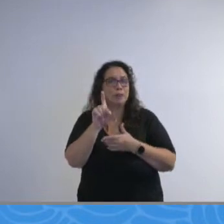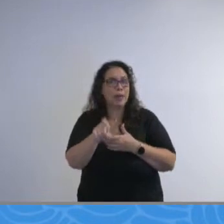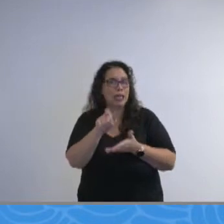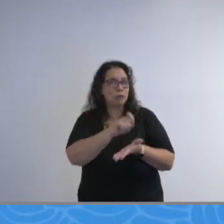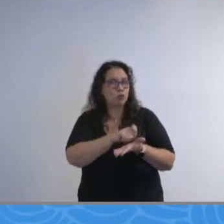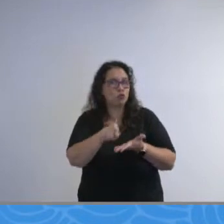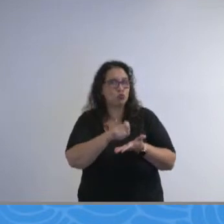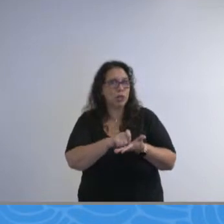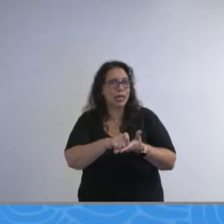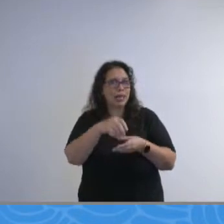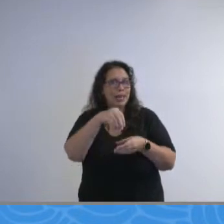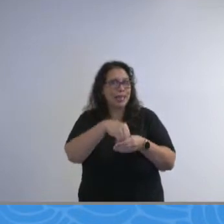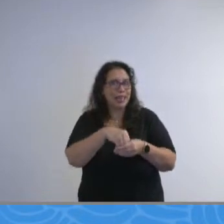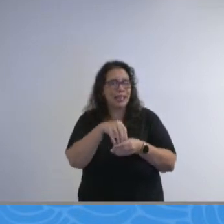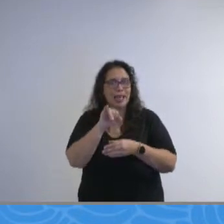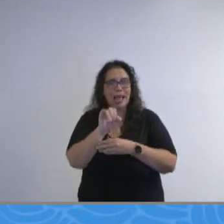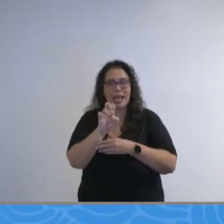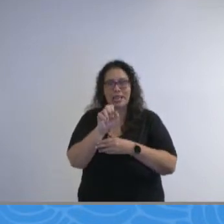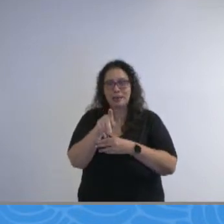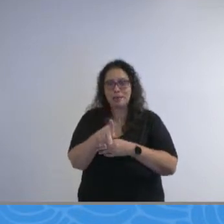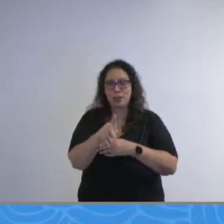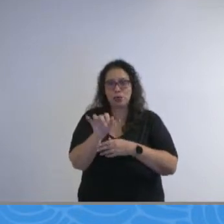IEP.